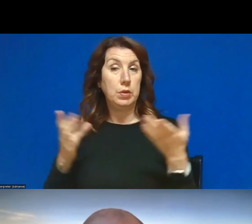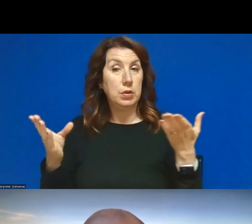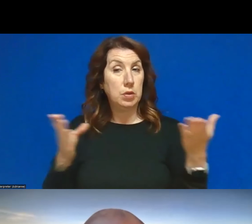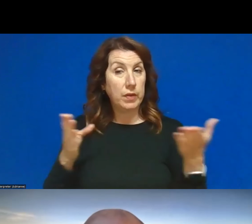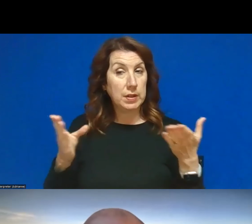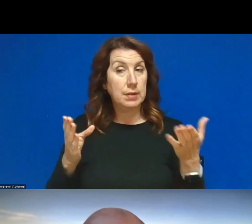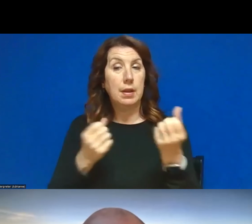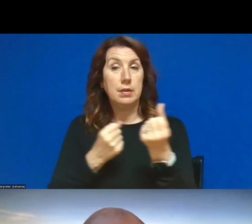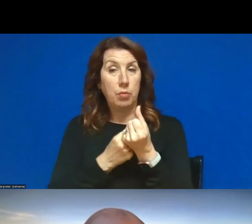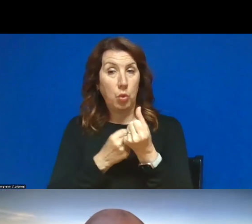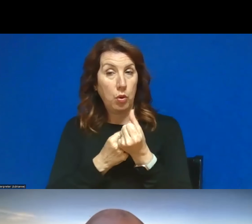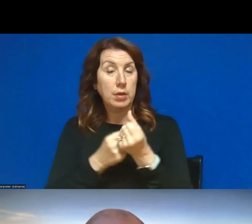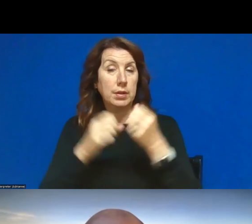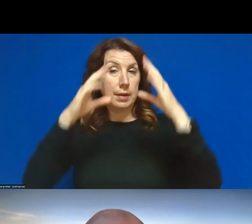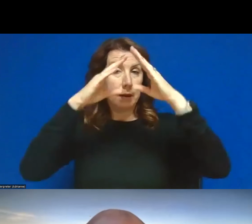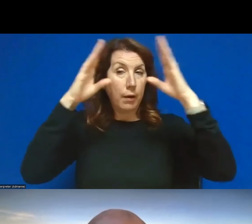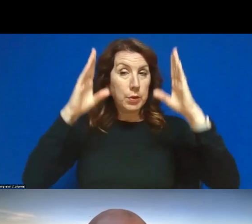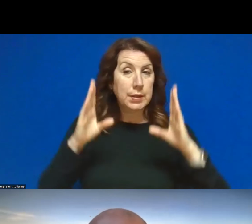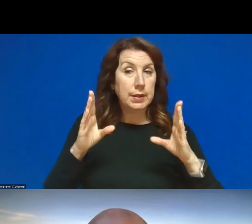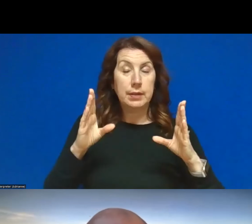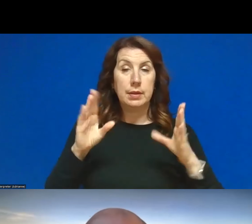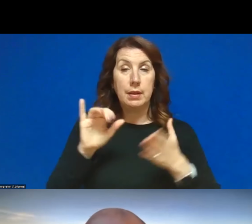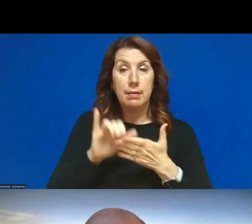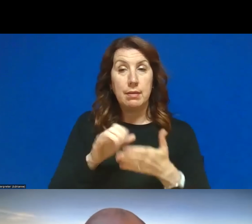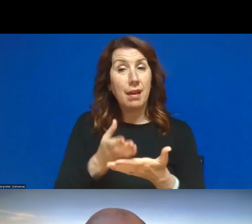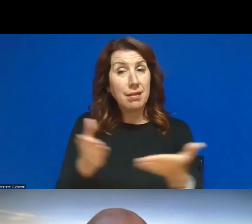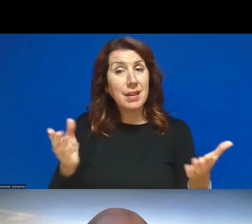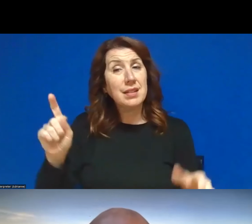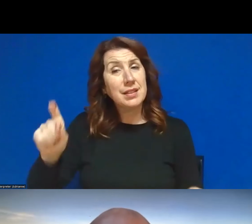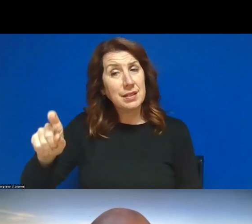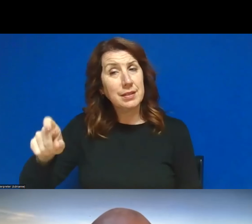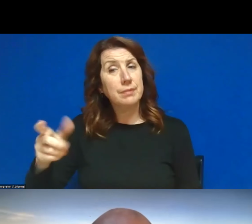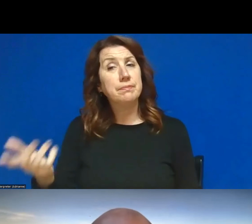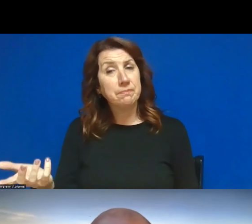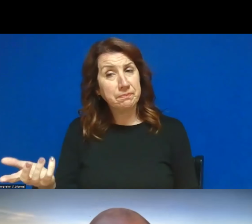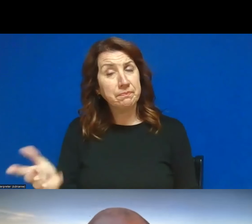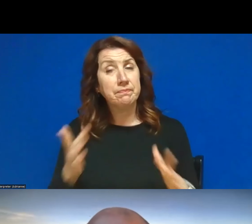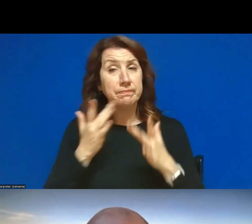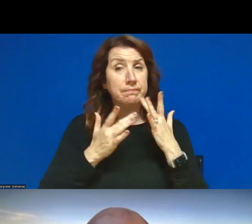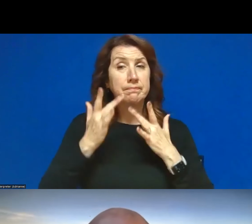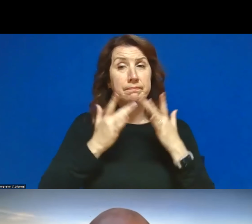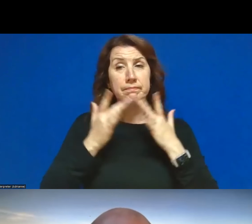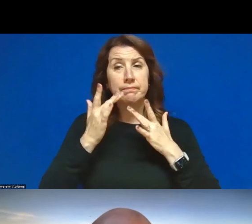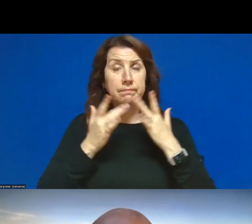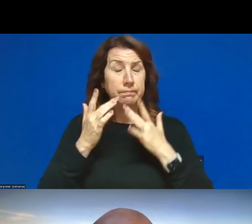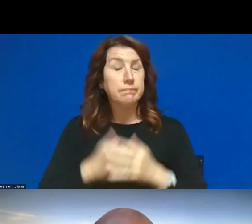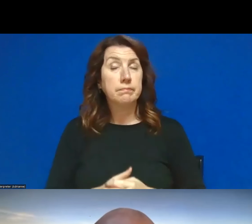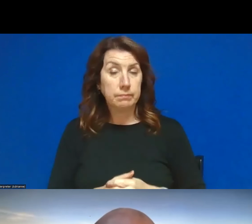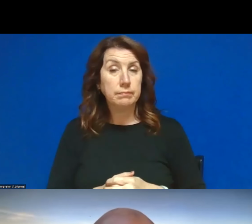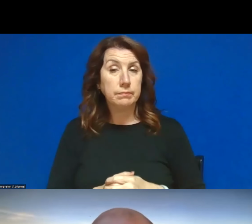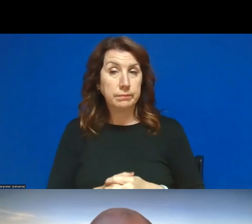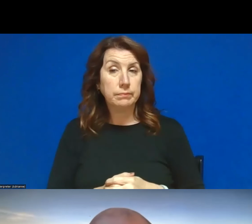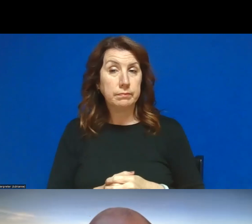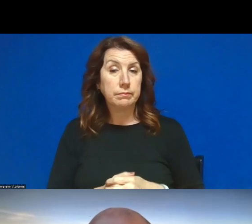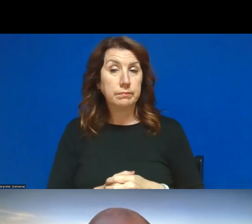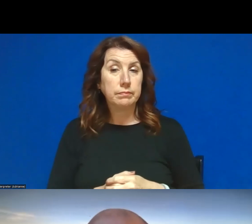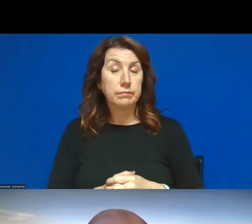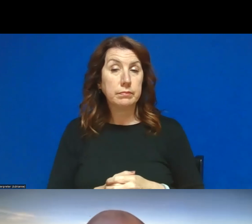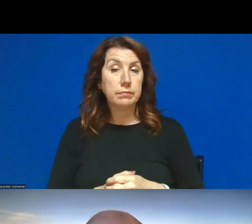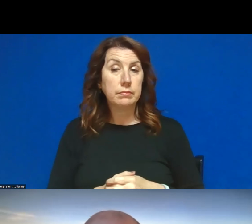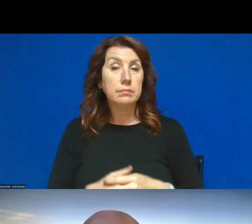and supports and housing that they need and deserve. It's just a